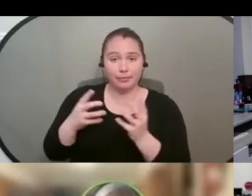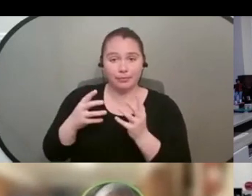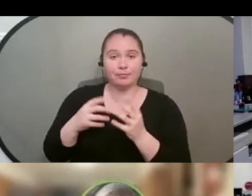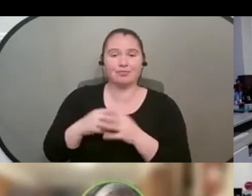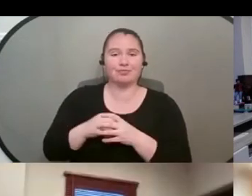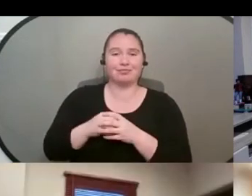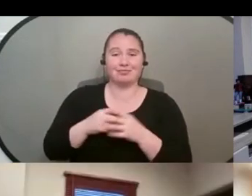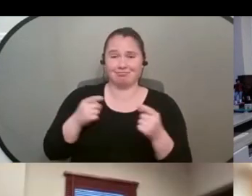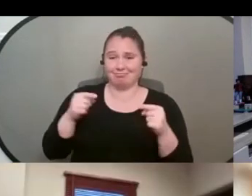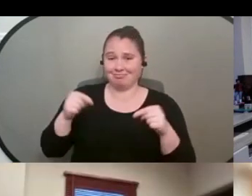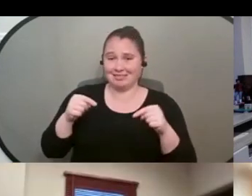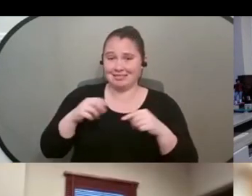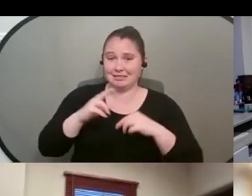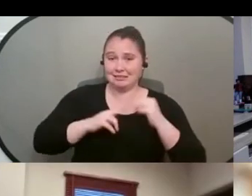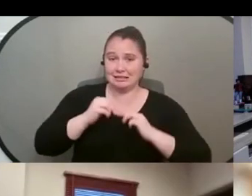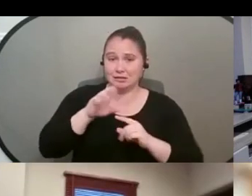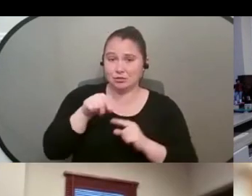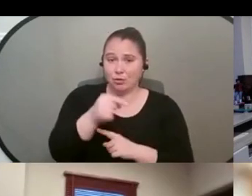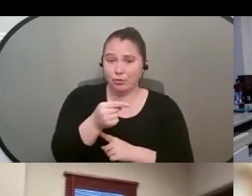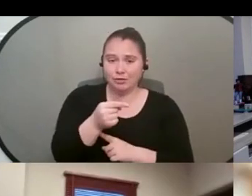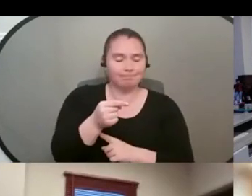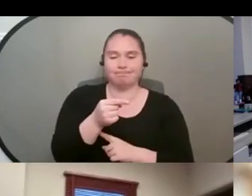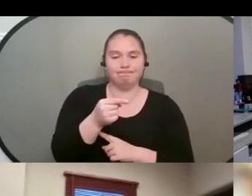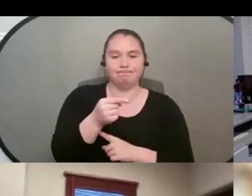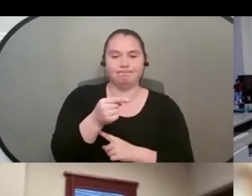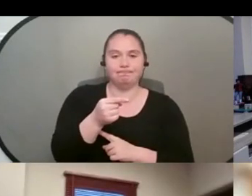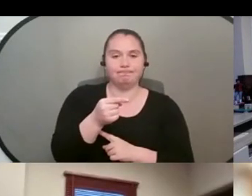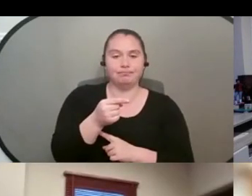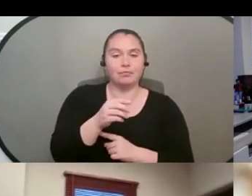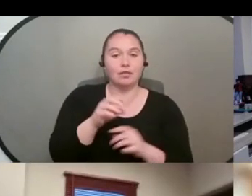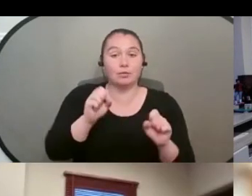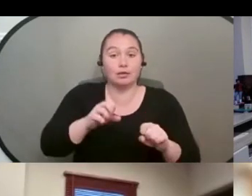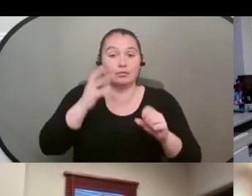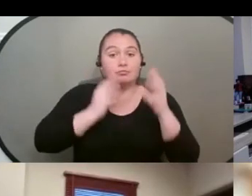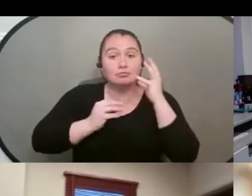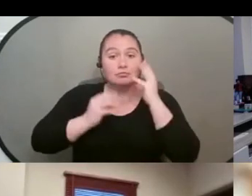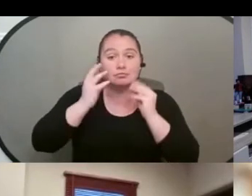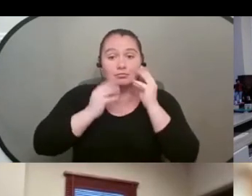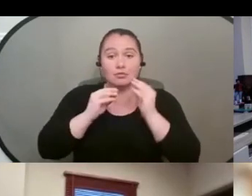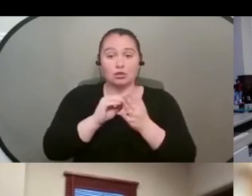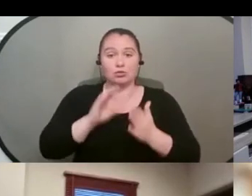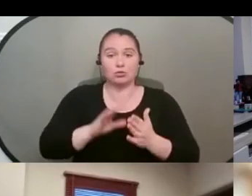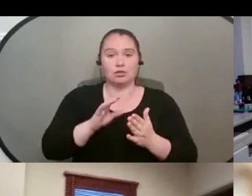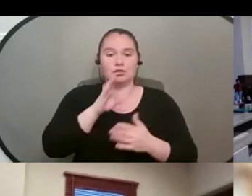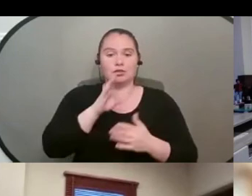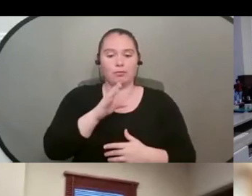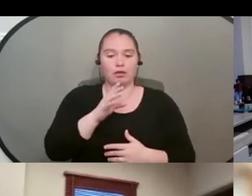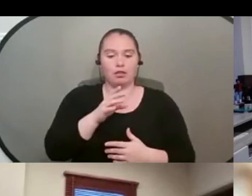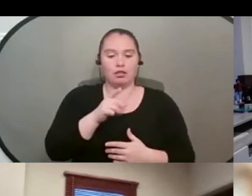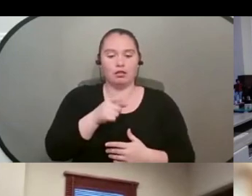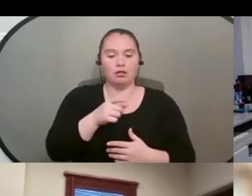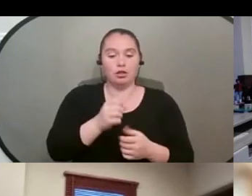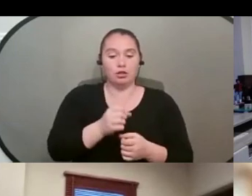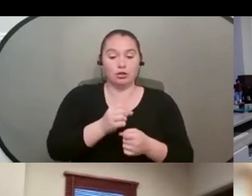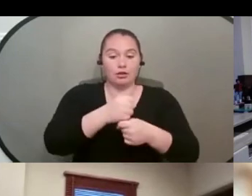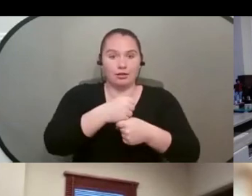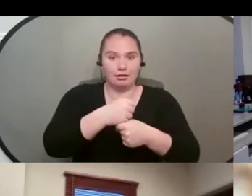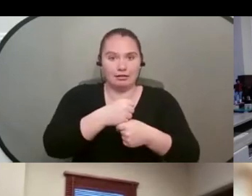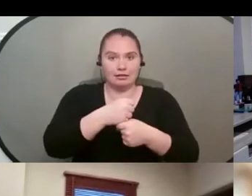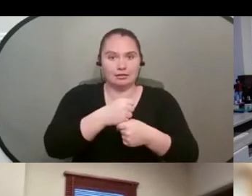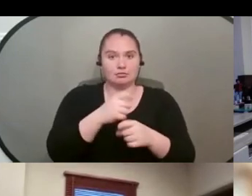going to be facilities alone. And there was a lot of discussion about how the experience that our students have and the things that create student success are